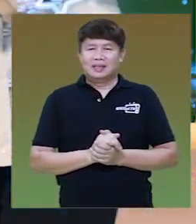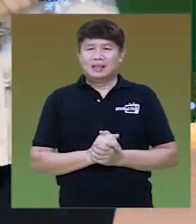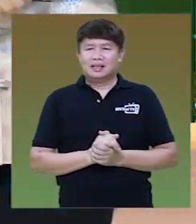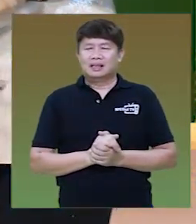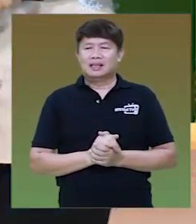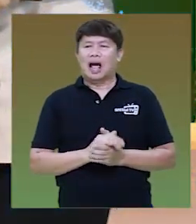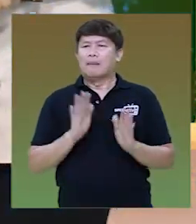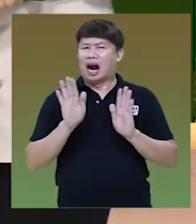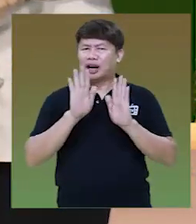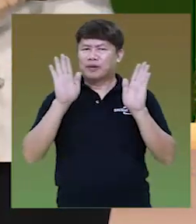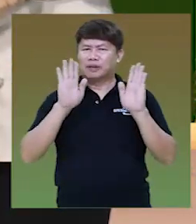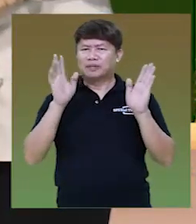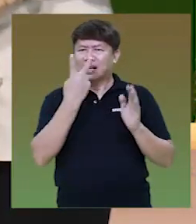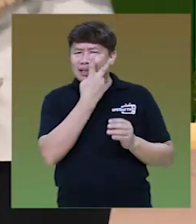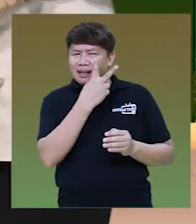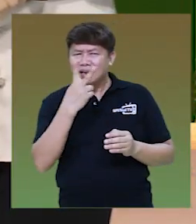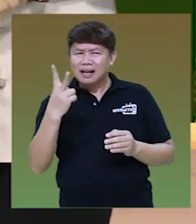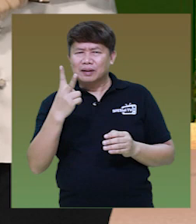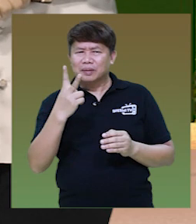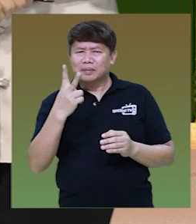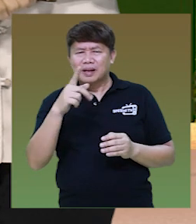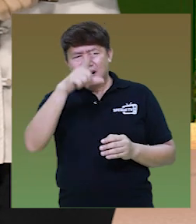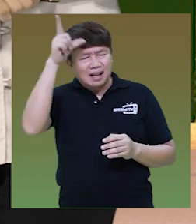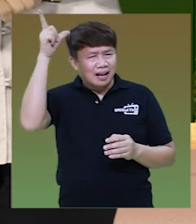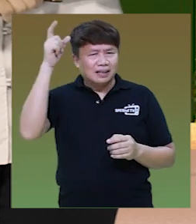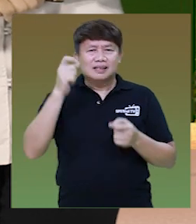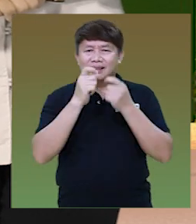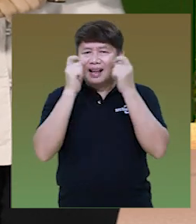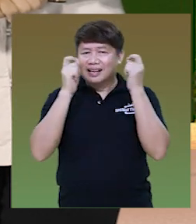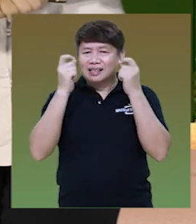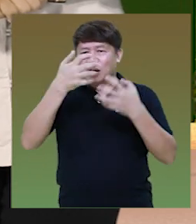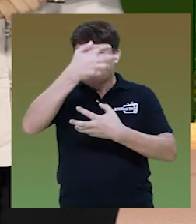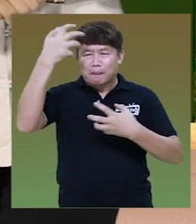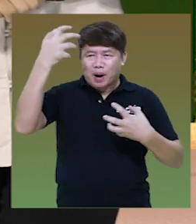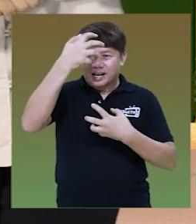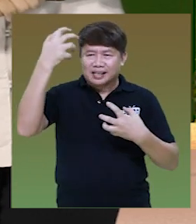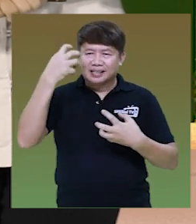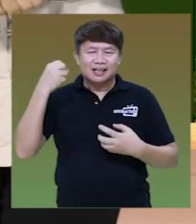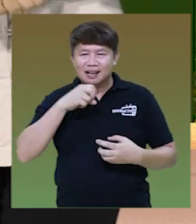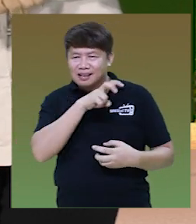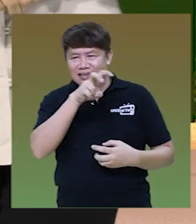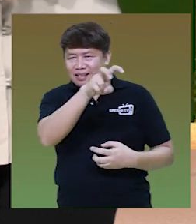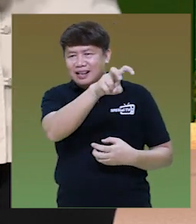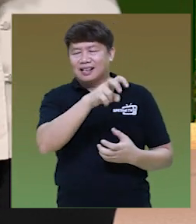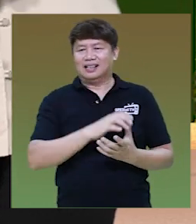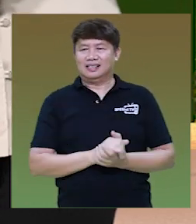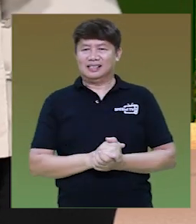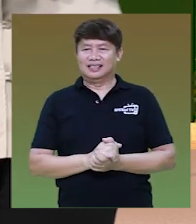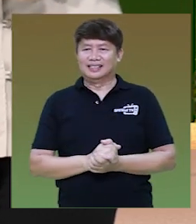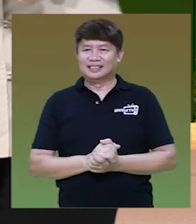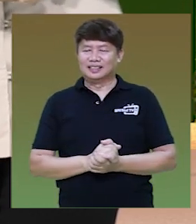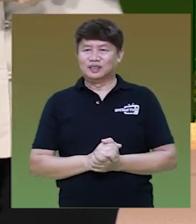Incredible! They saw lions, tigers, monkeys, and snakes.